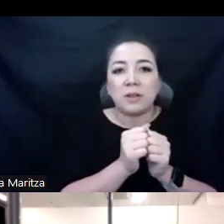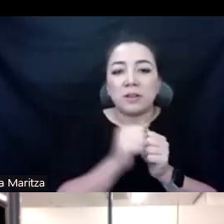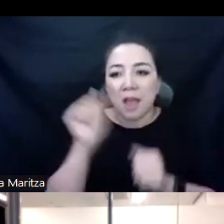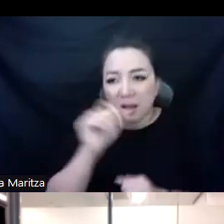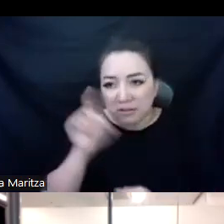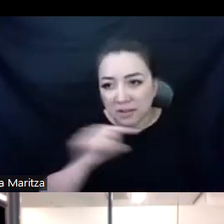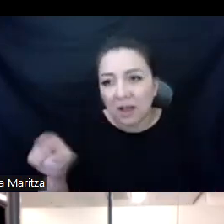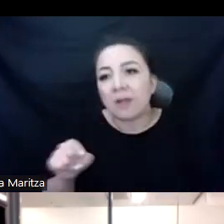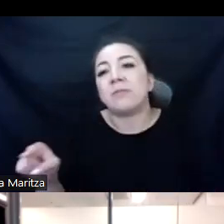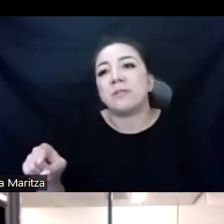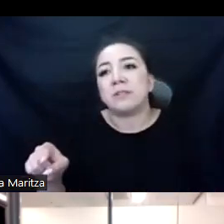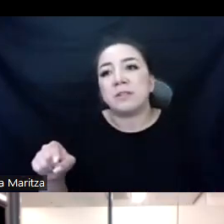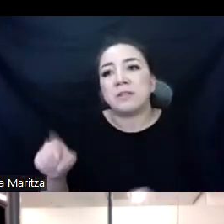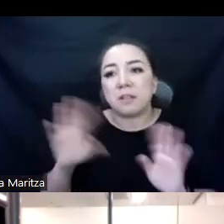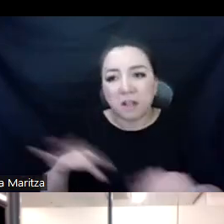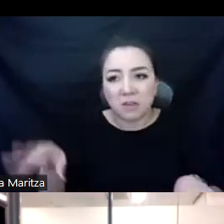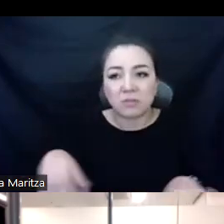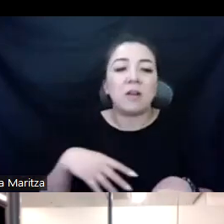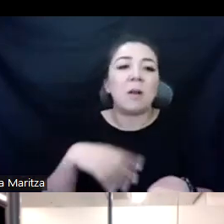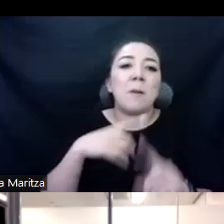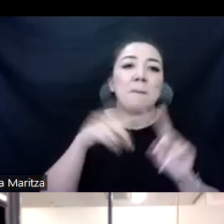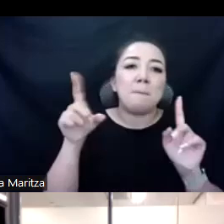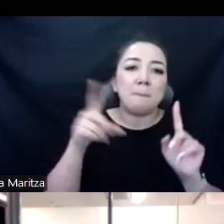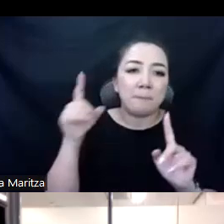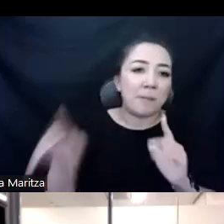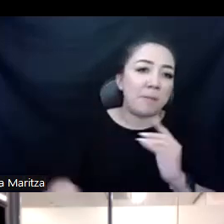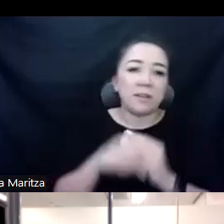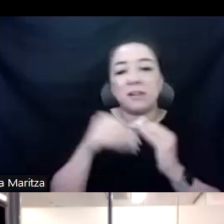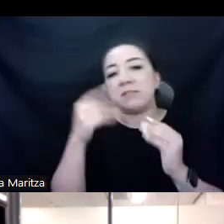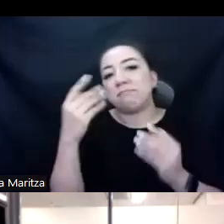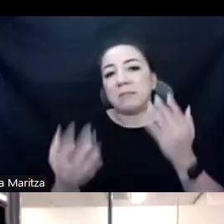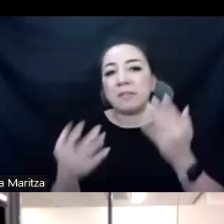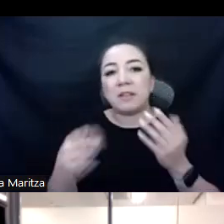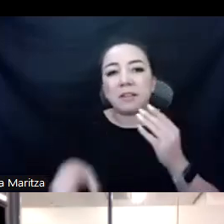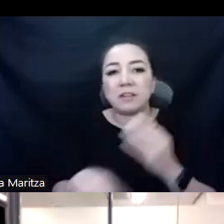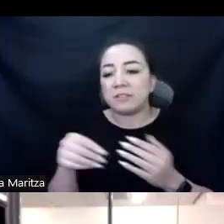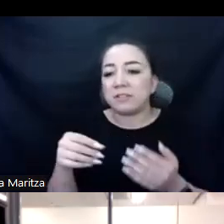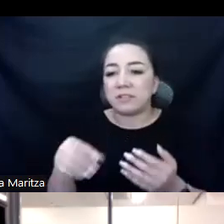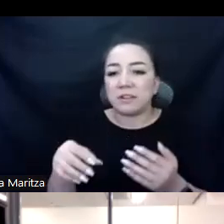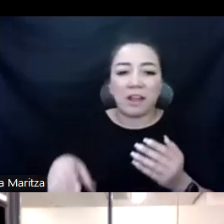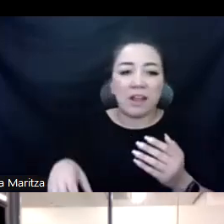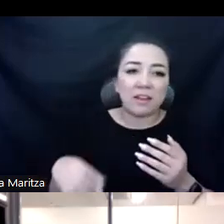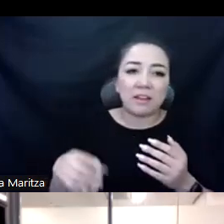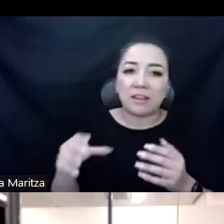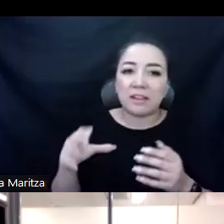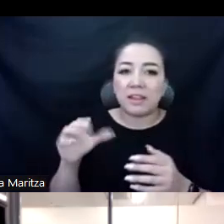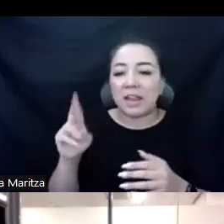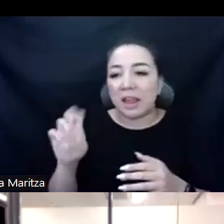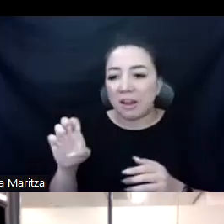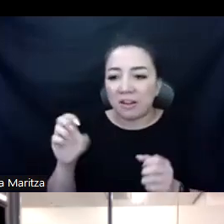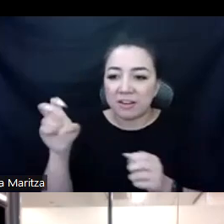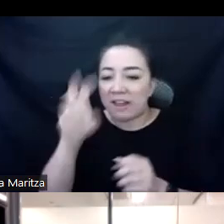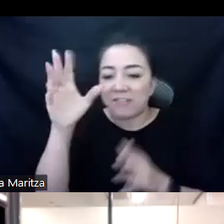Alzheimer's, etc. As we've sort of refined that, maybe with the addition of, explore adding care navigators in that